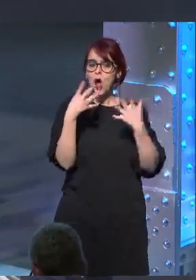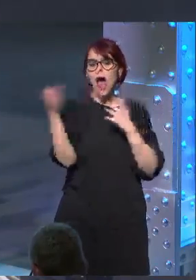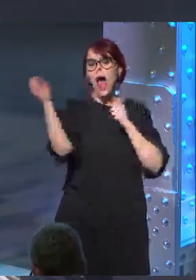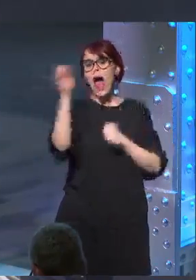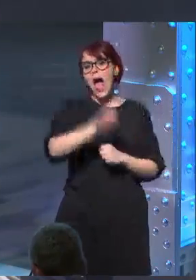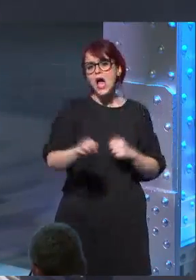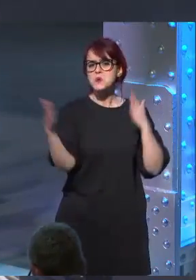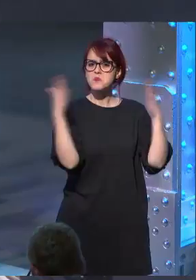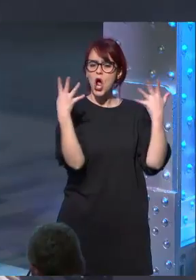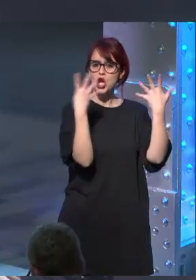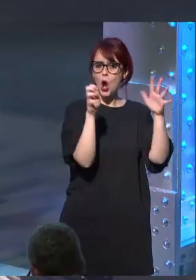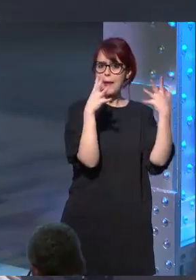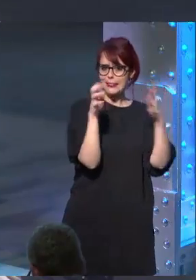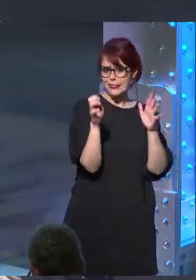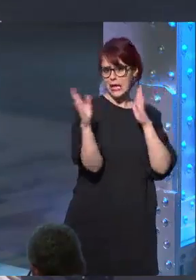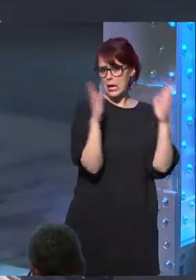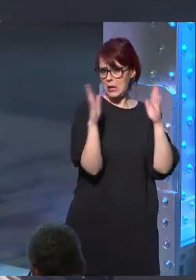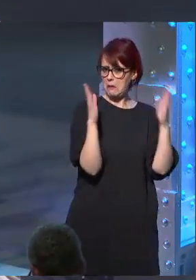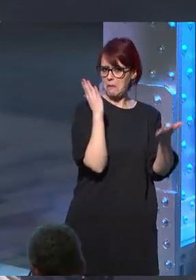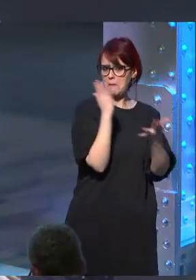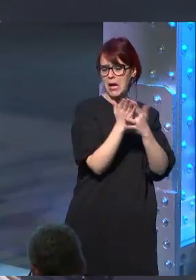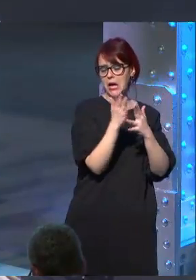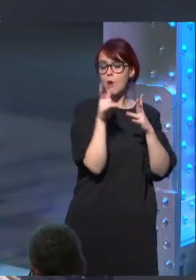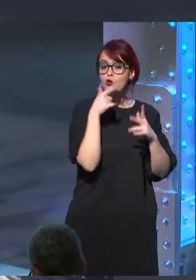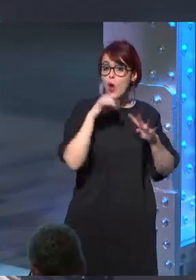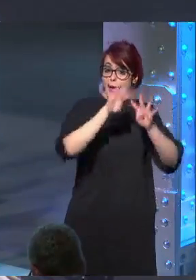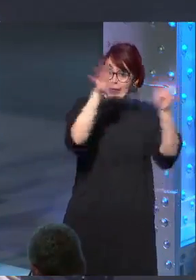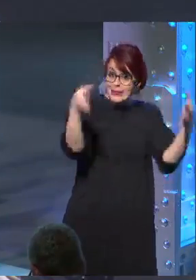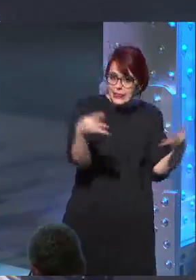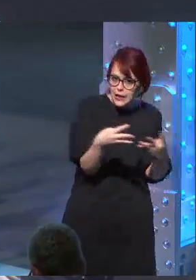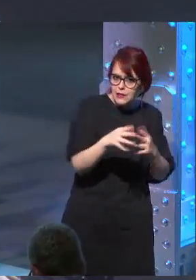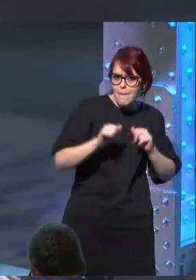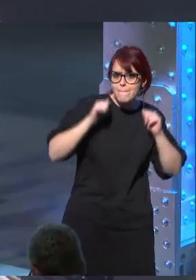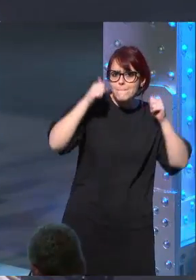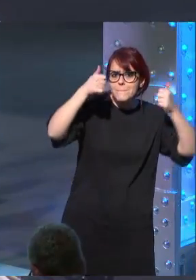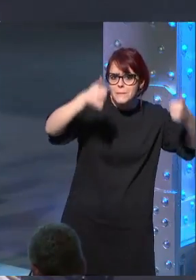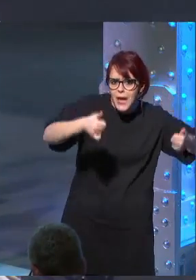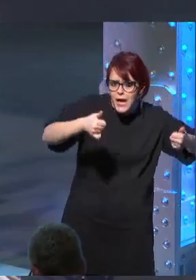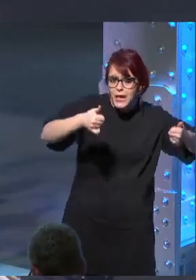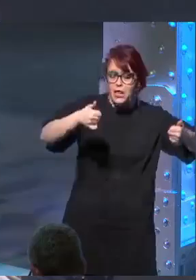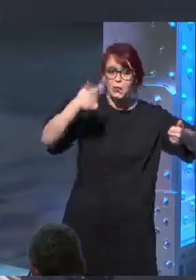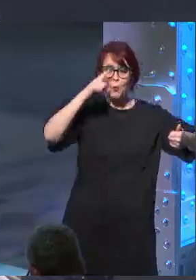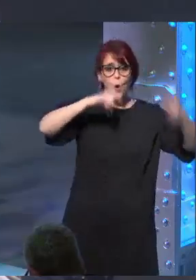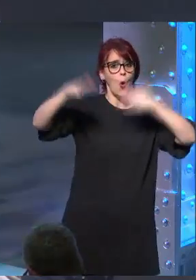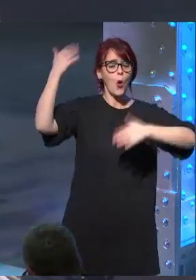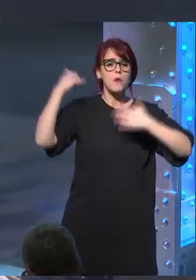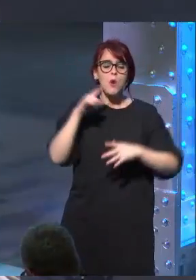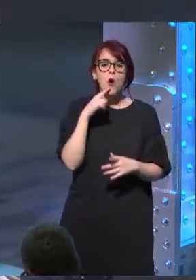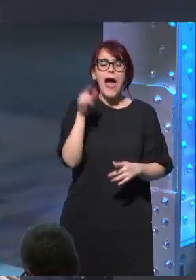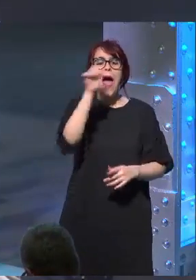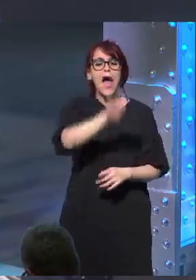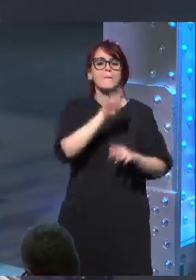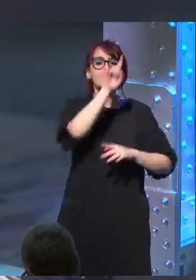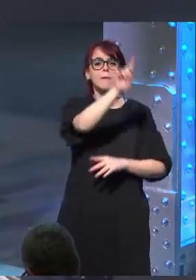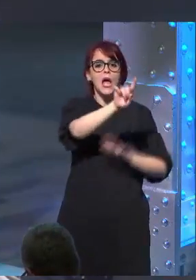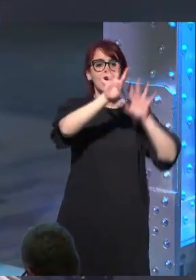the internet since the 1990s. I can tell you a story of when I was started. There were very few